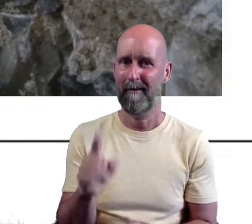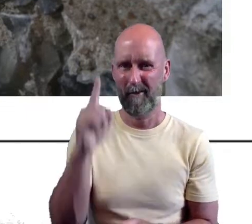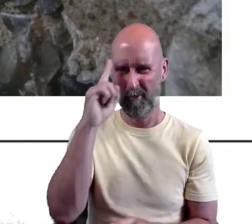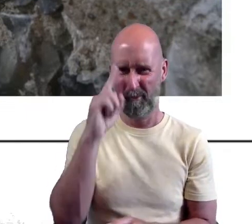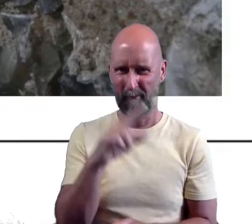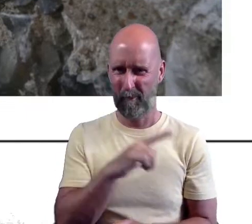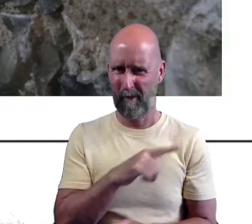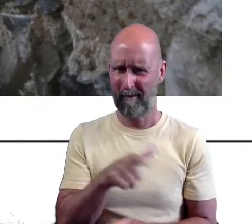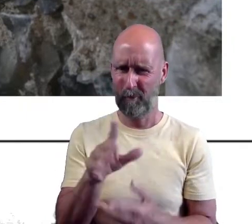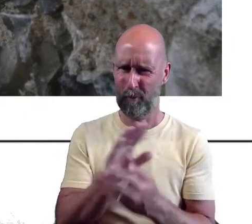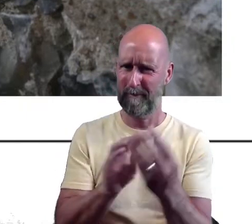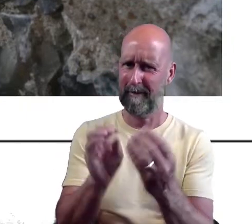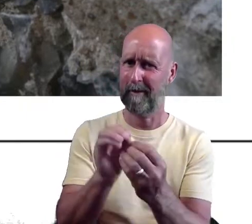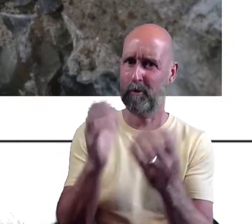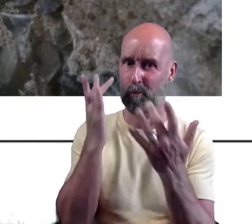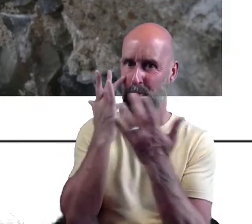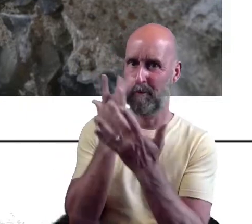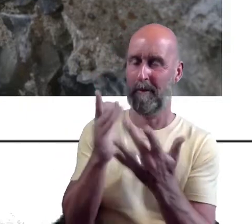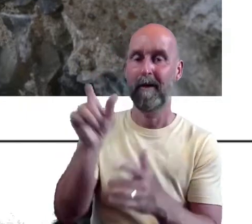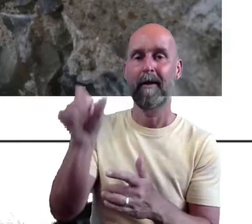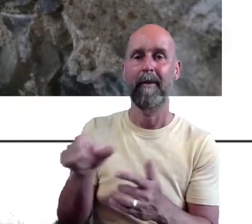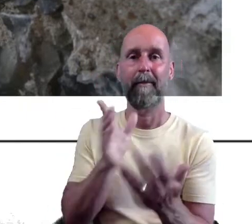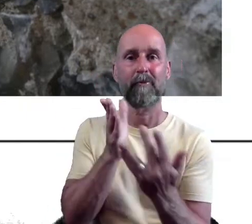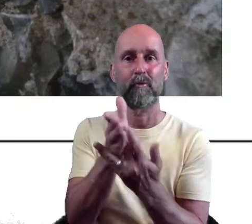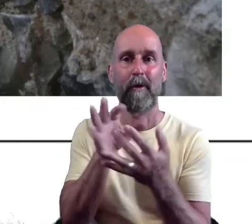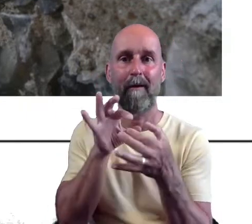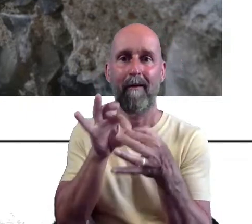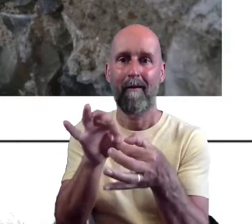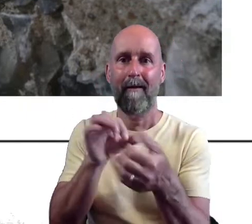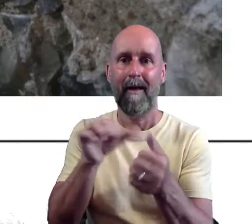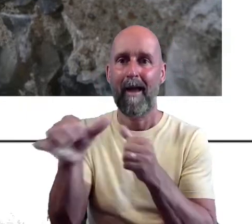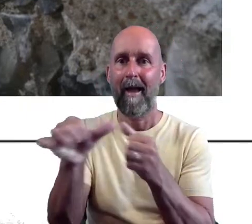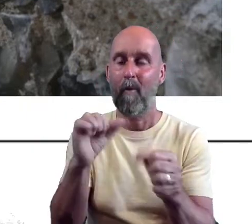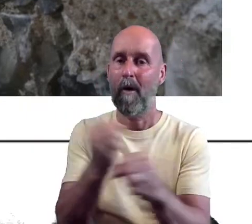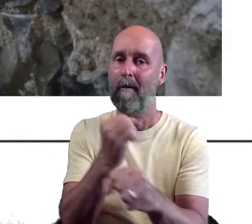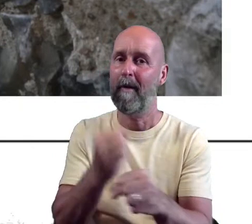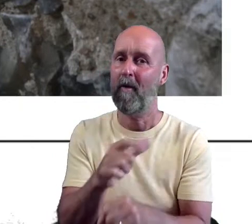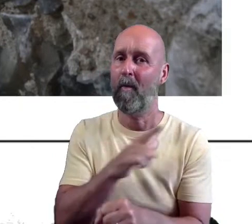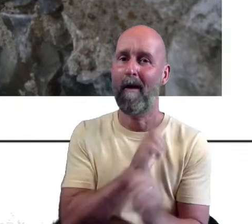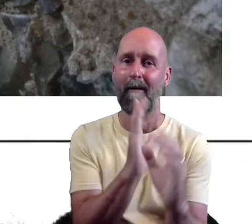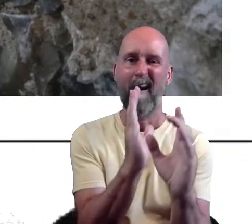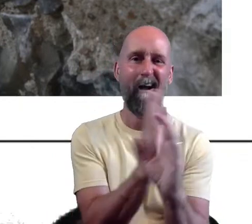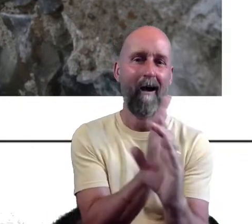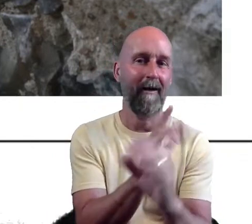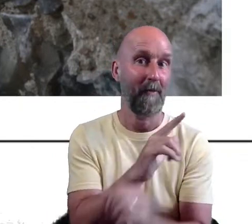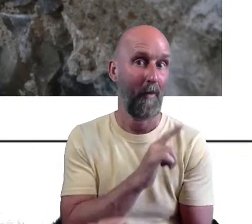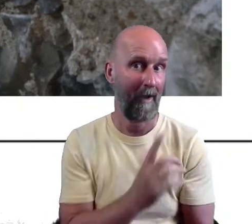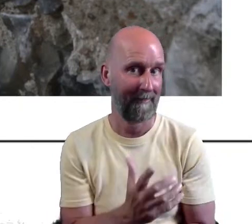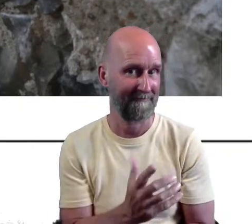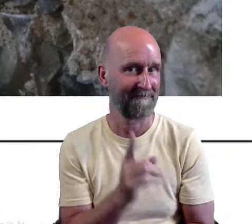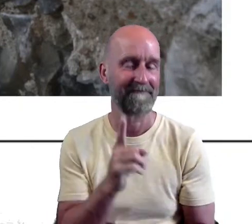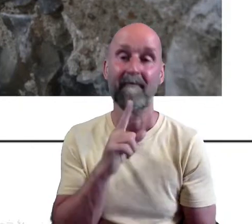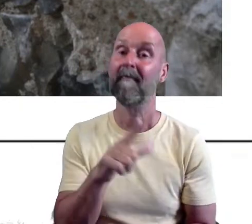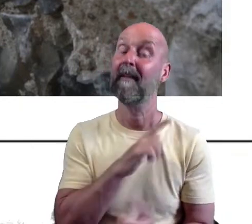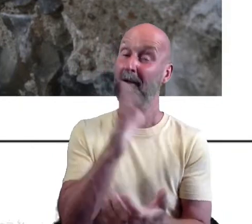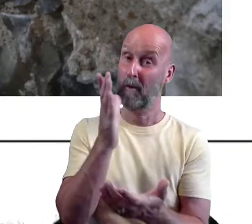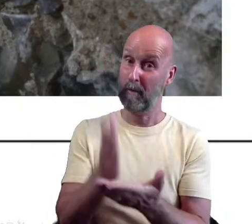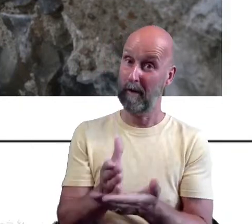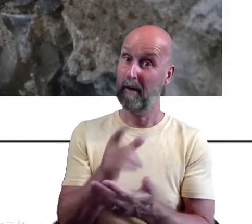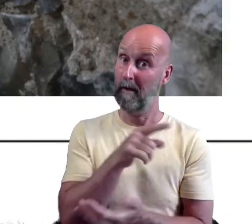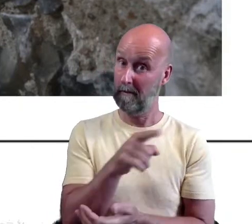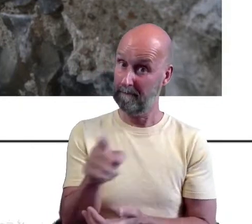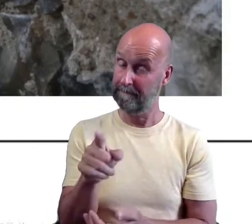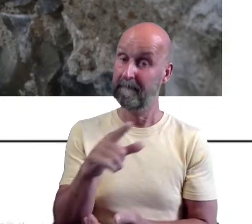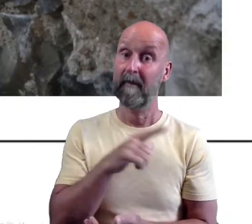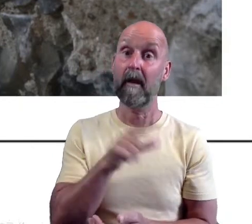designer, because ultimately you want people to engage with what you made. So why would you hide it away? But the reality is that even if players